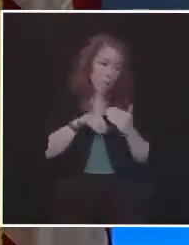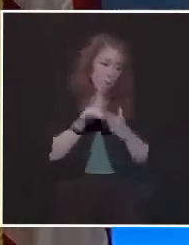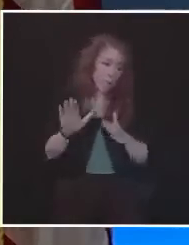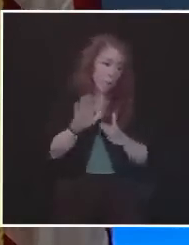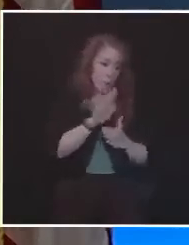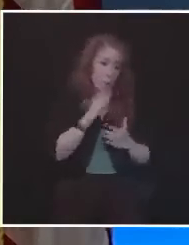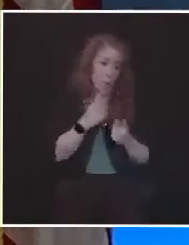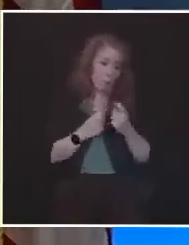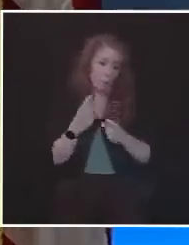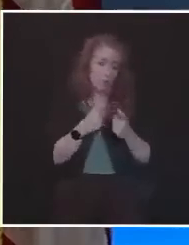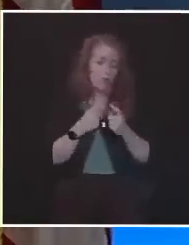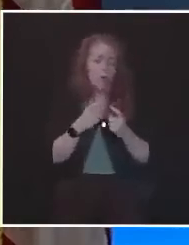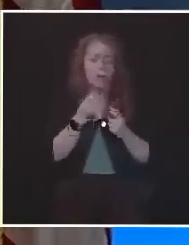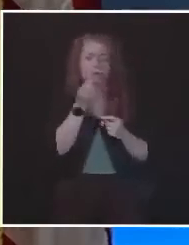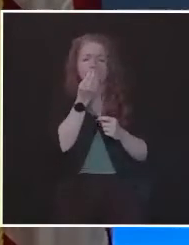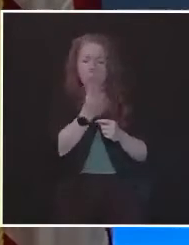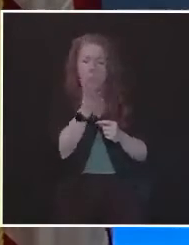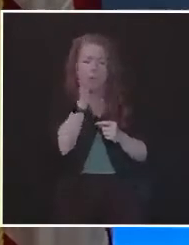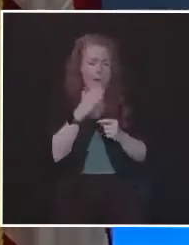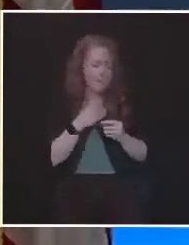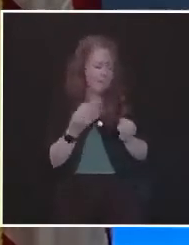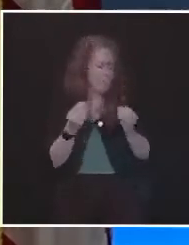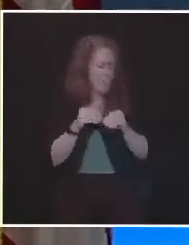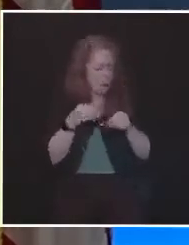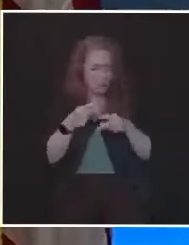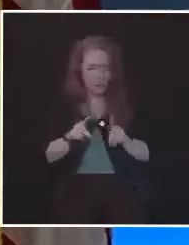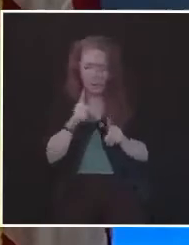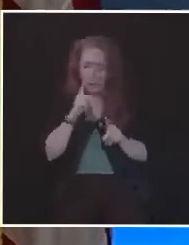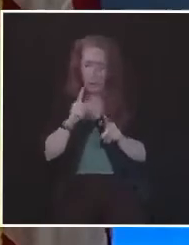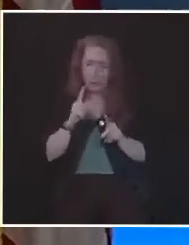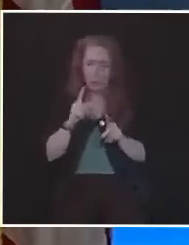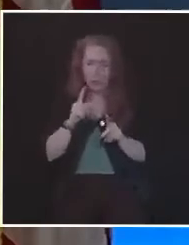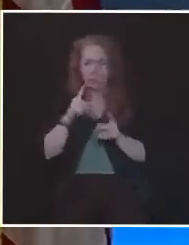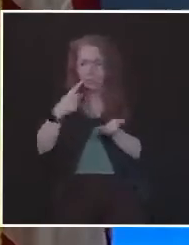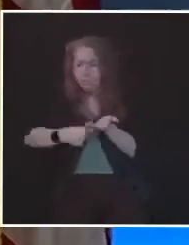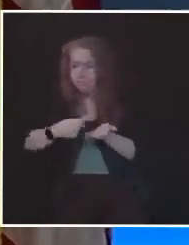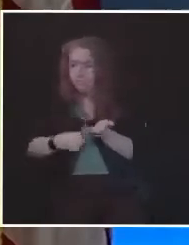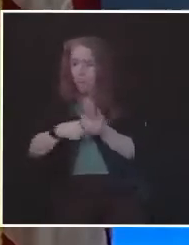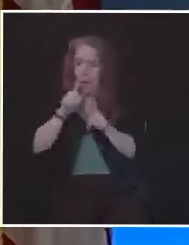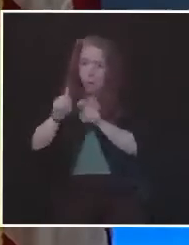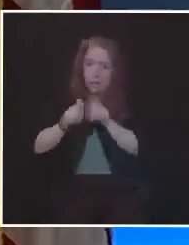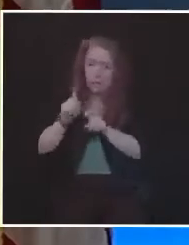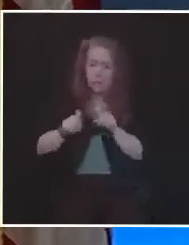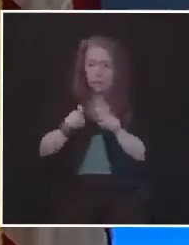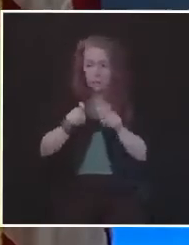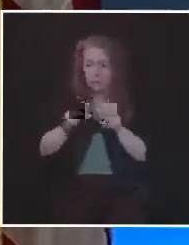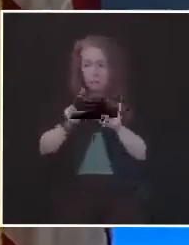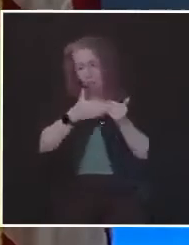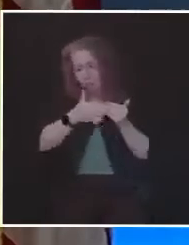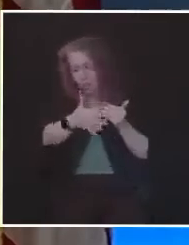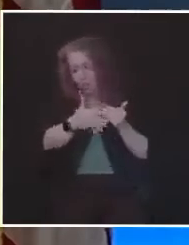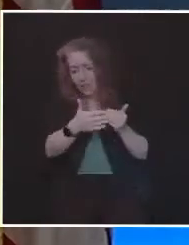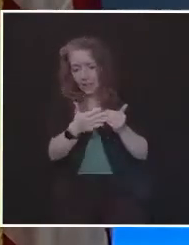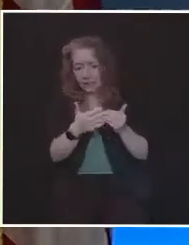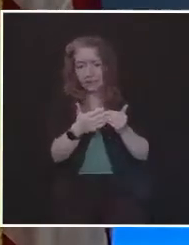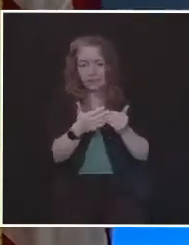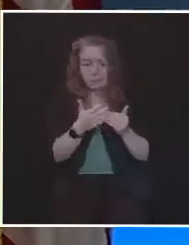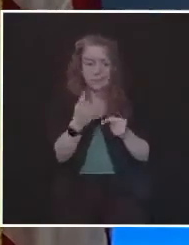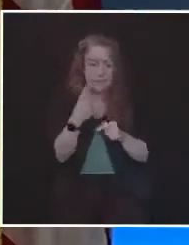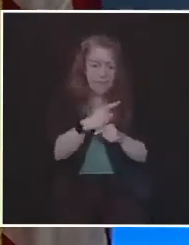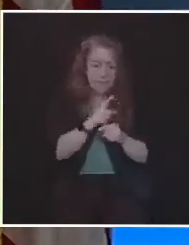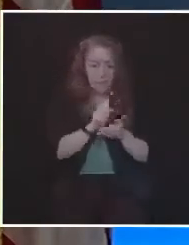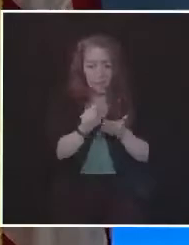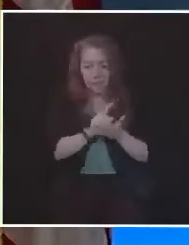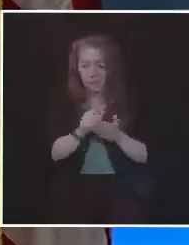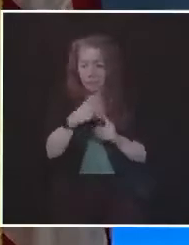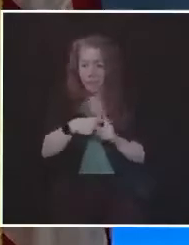going to be many more opportunities to discuss this with leadership in the next coming days, weeks, and even months. And for our speakers, are